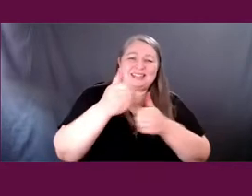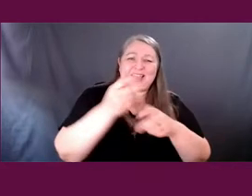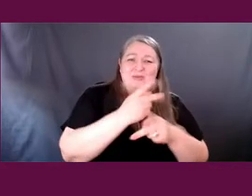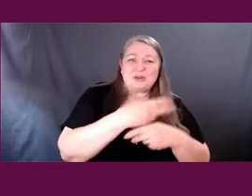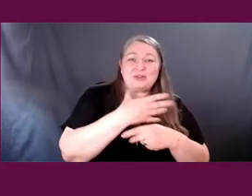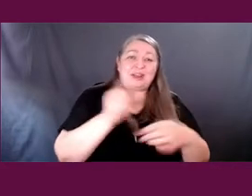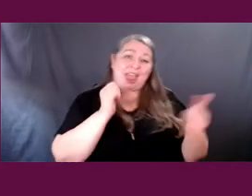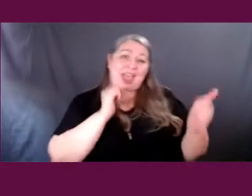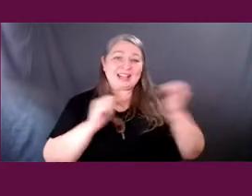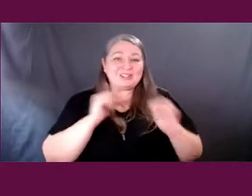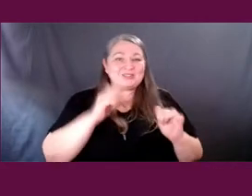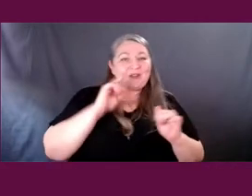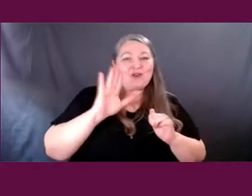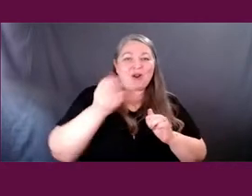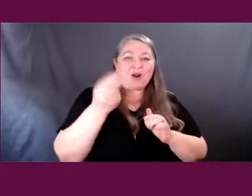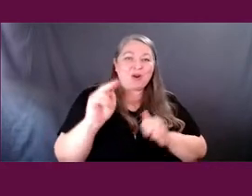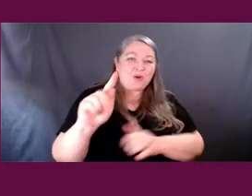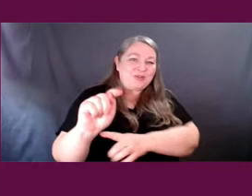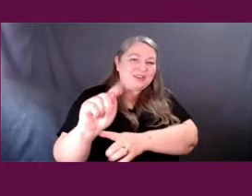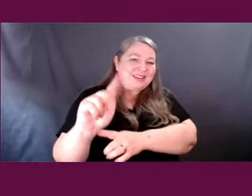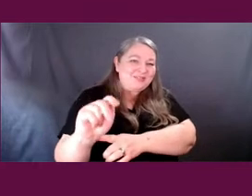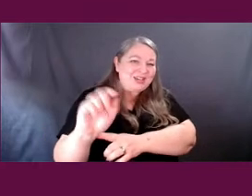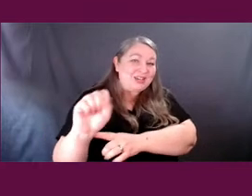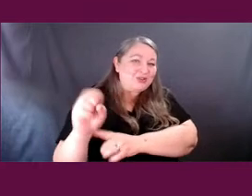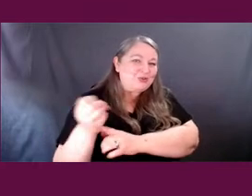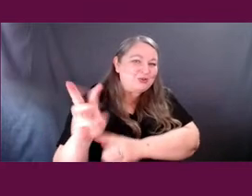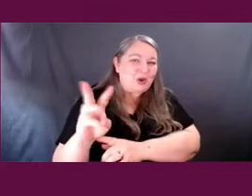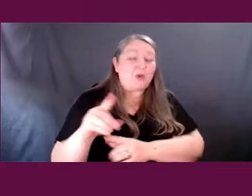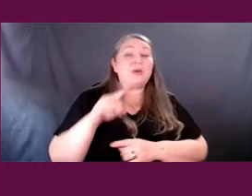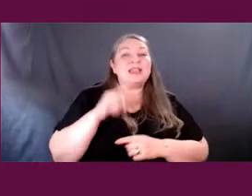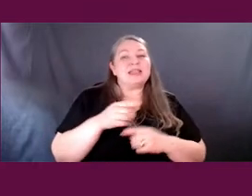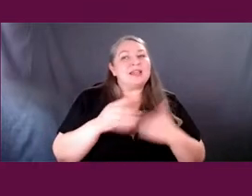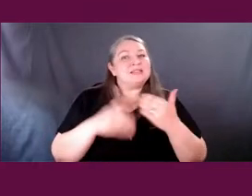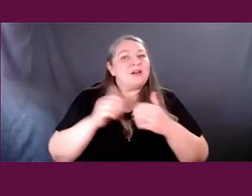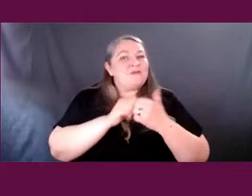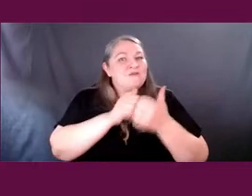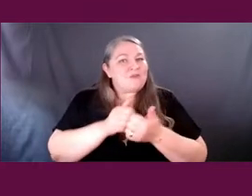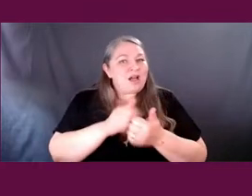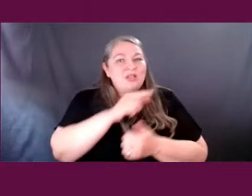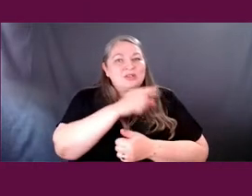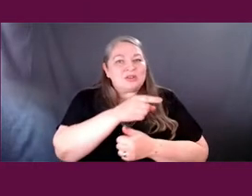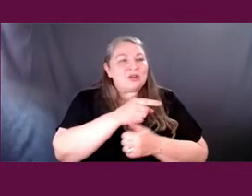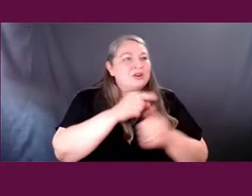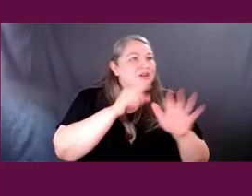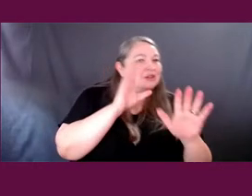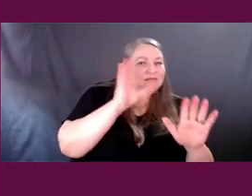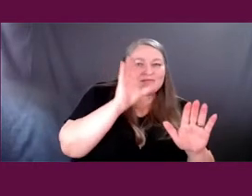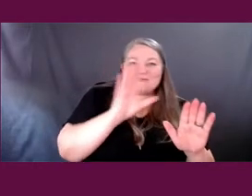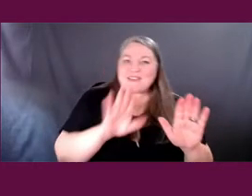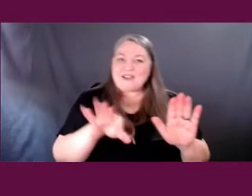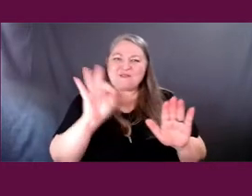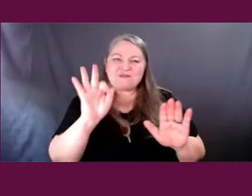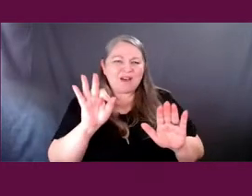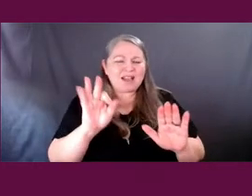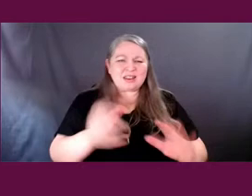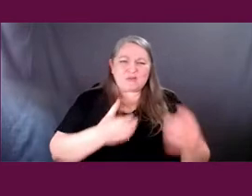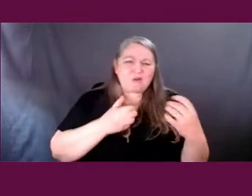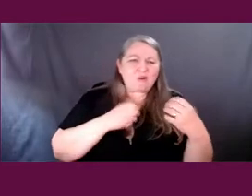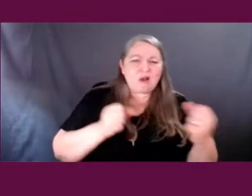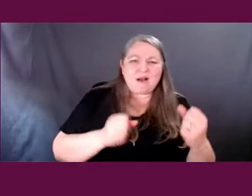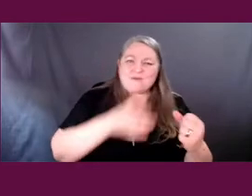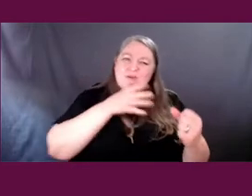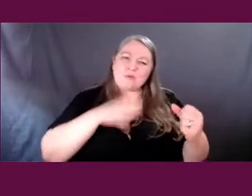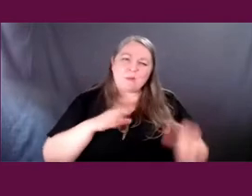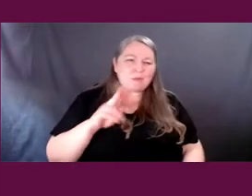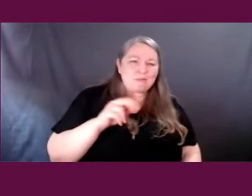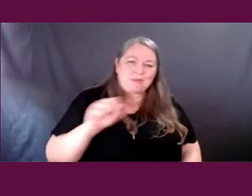This series follows Lizzo on her journey to discovering confident, badass women to join her